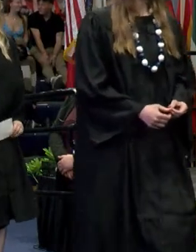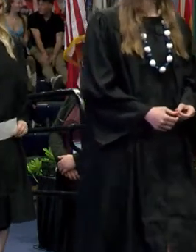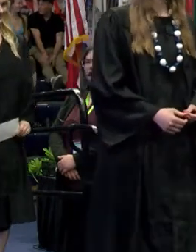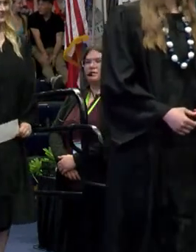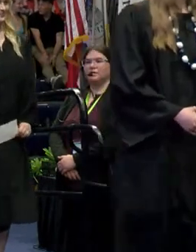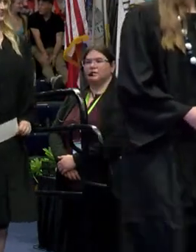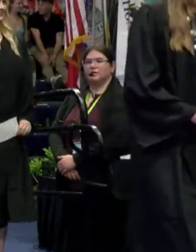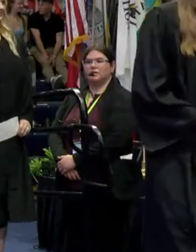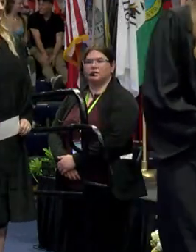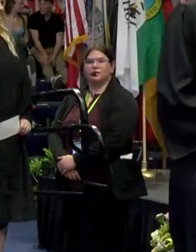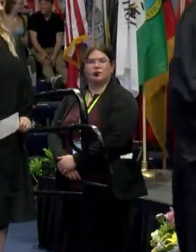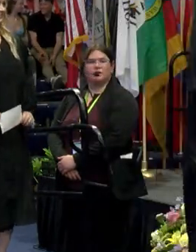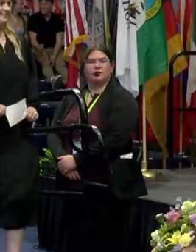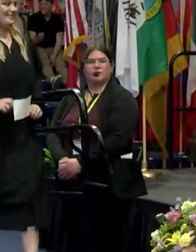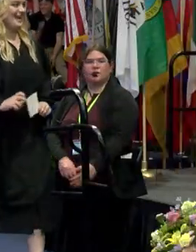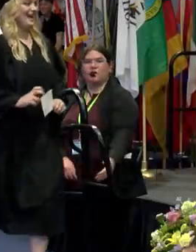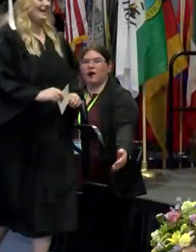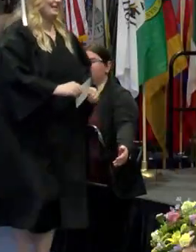Katie Smith.